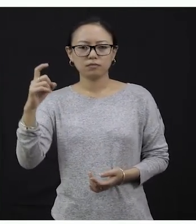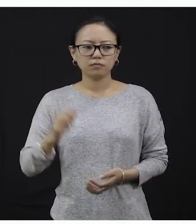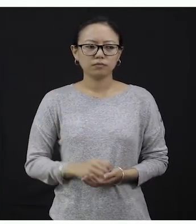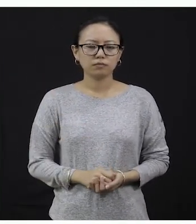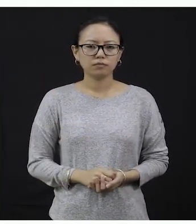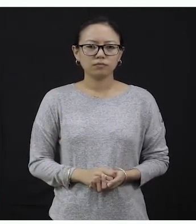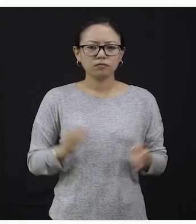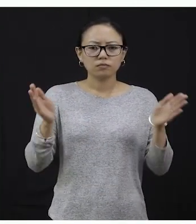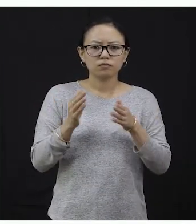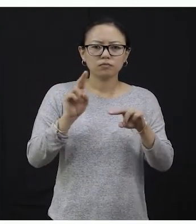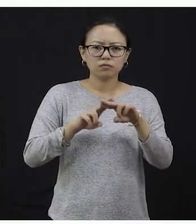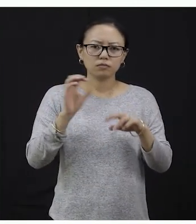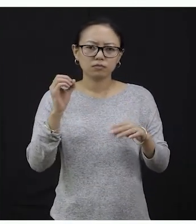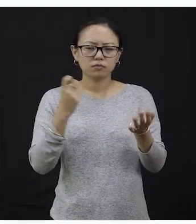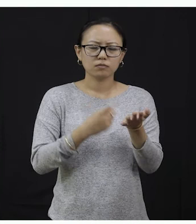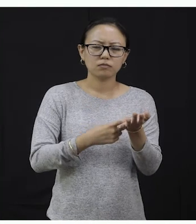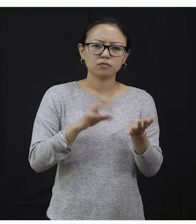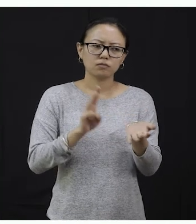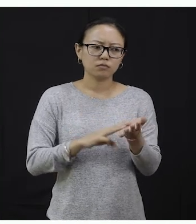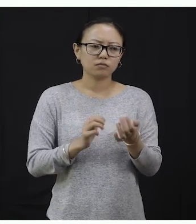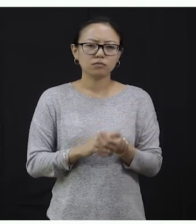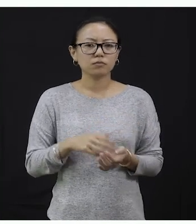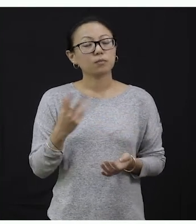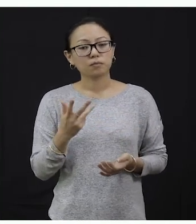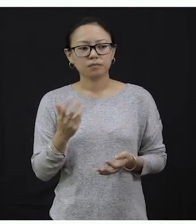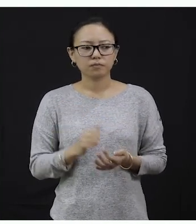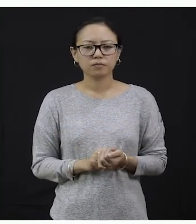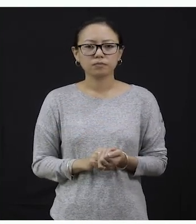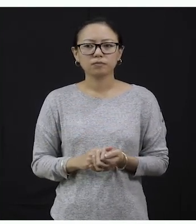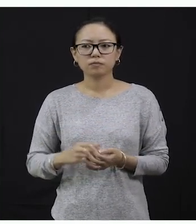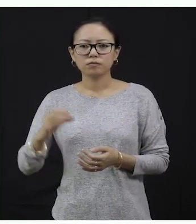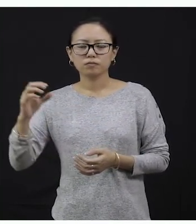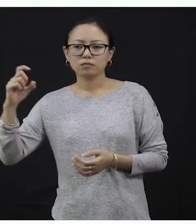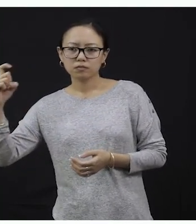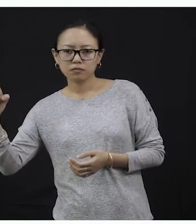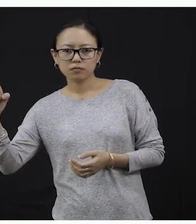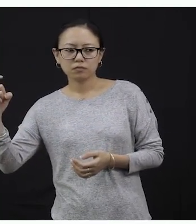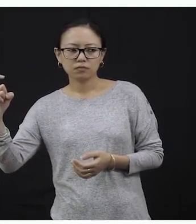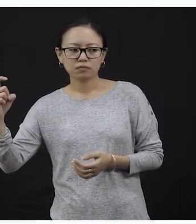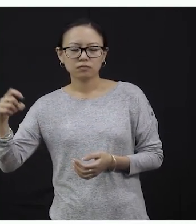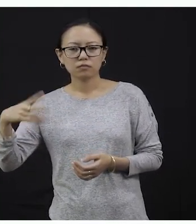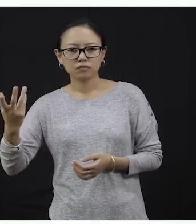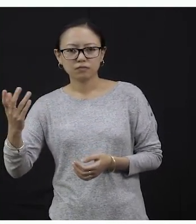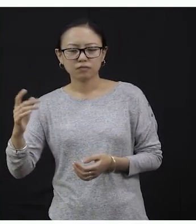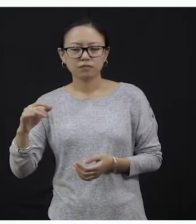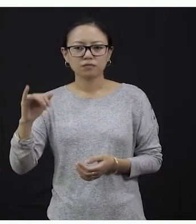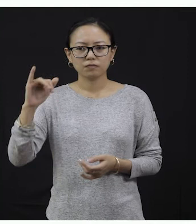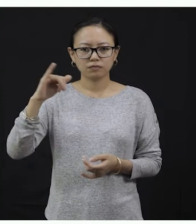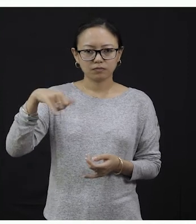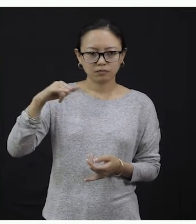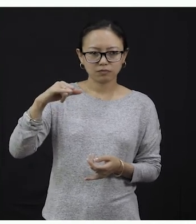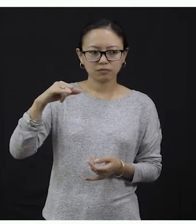again, we will start from the ones place. We will start from the ones place. That is 7, then comes 6 in tens